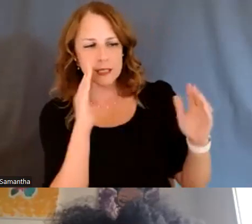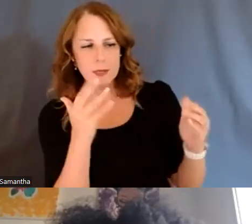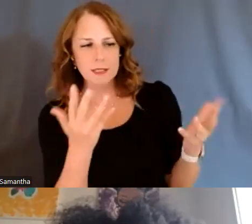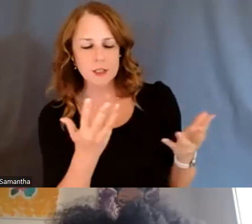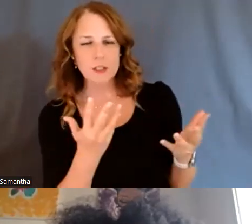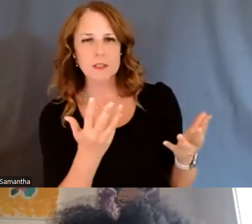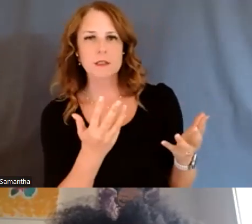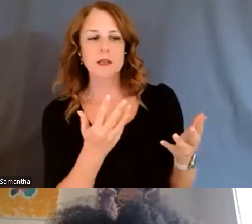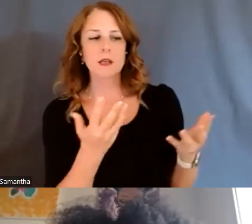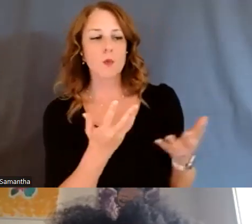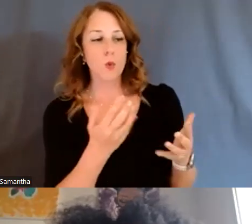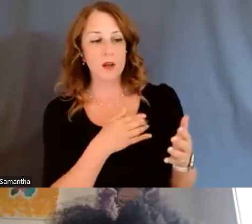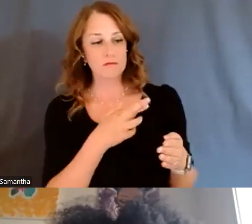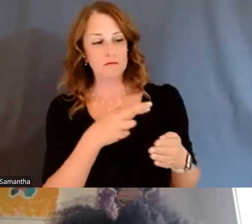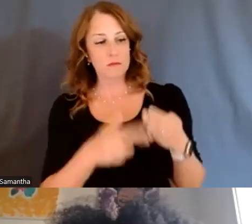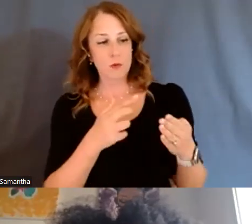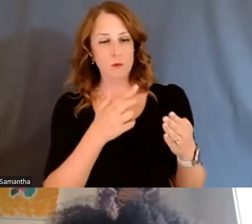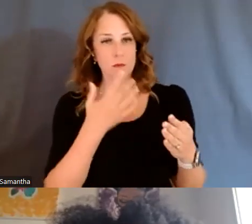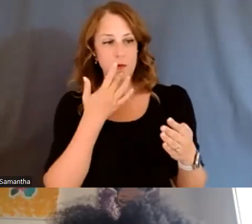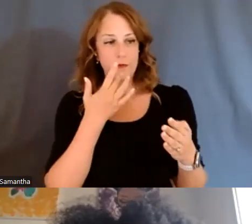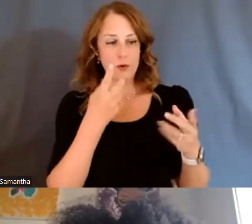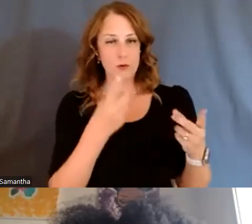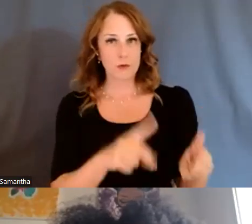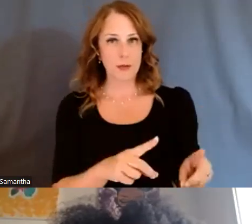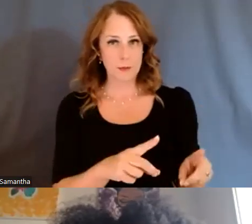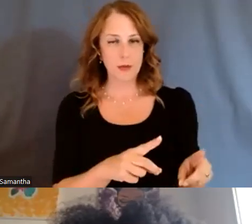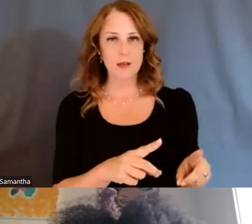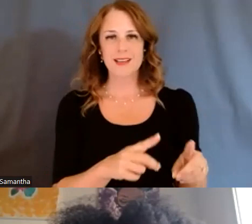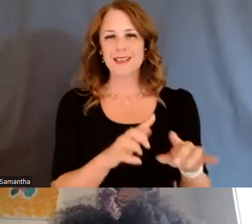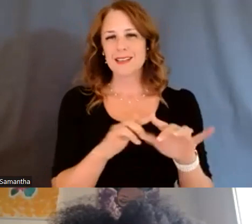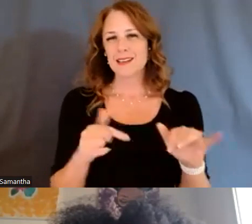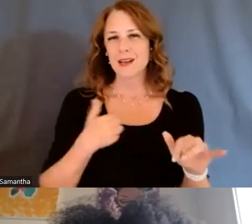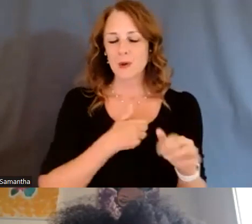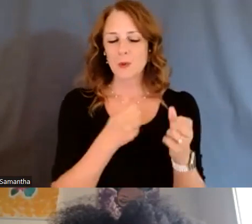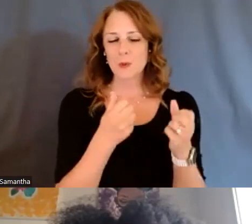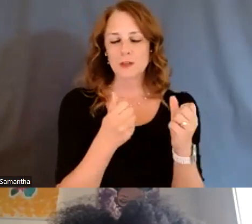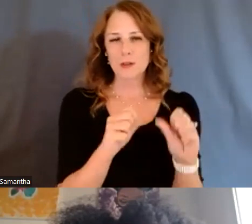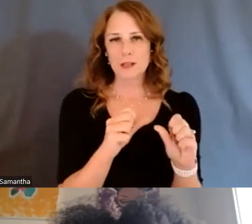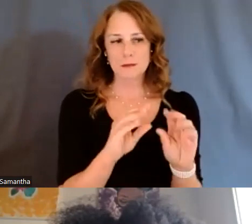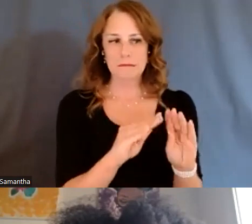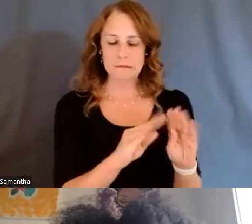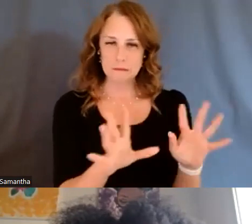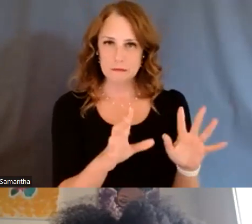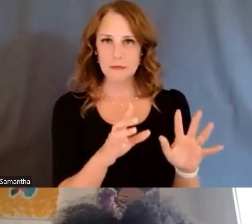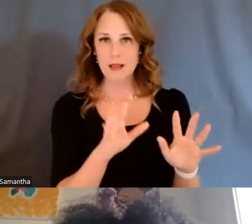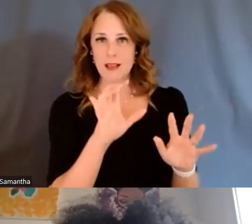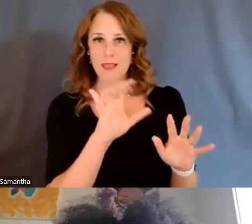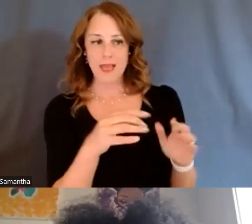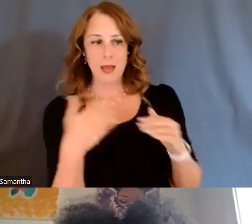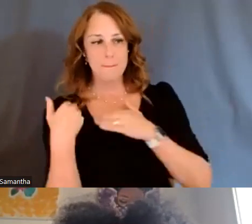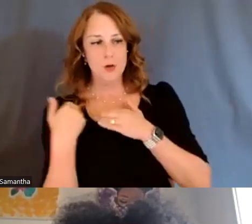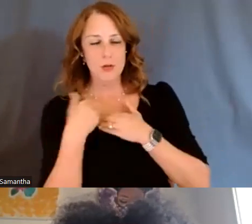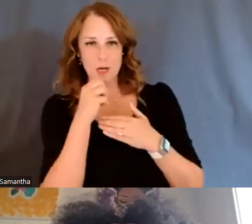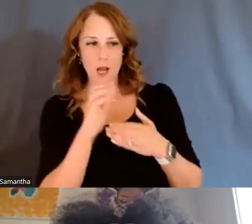they would ultimately like to see happen. But we try to also make it clear to them that that burden is not on their shoulders. It's